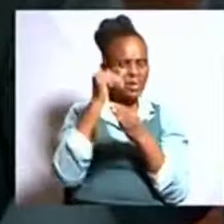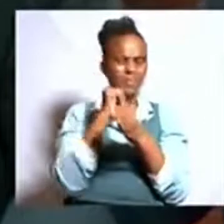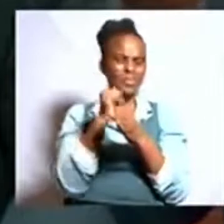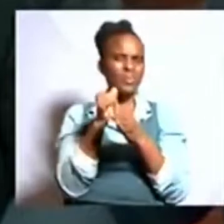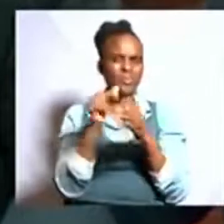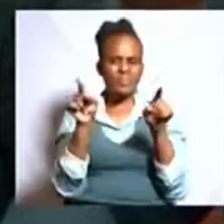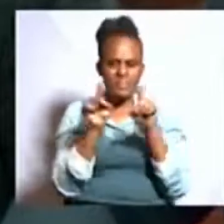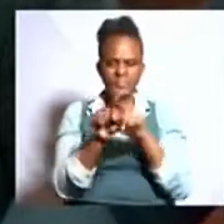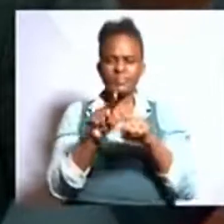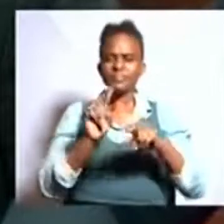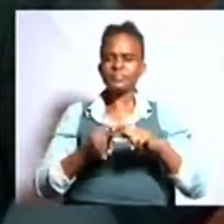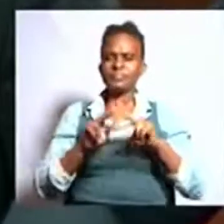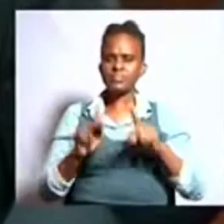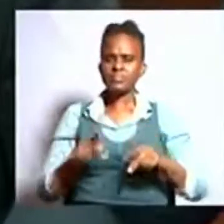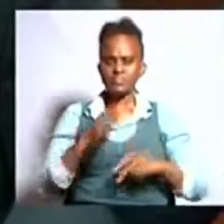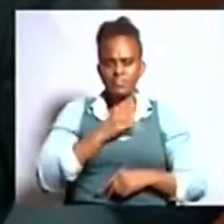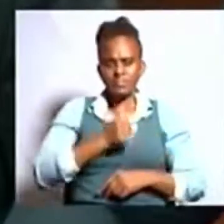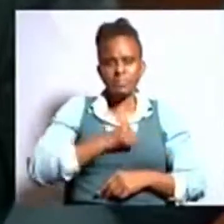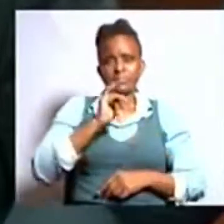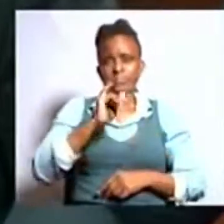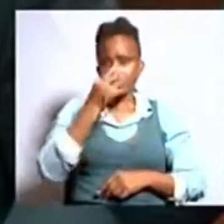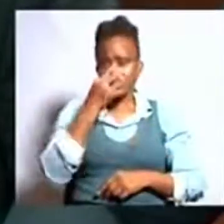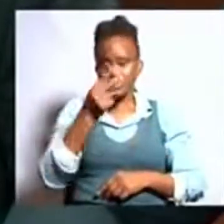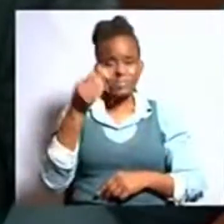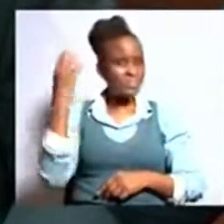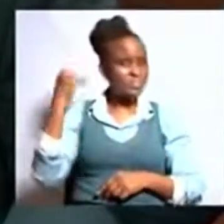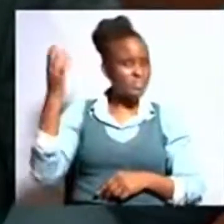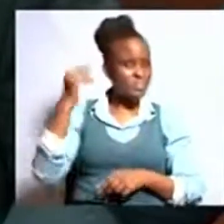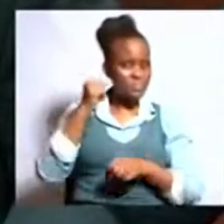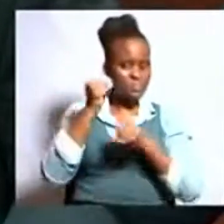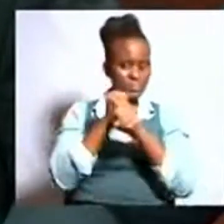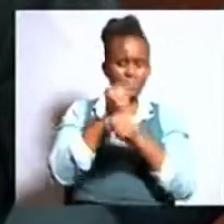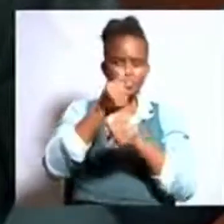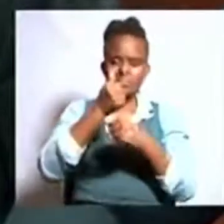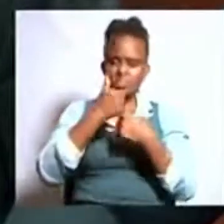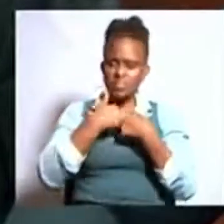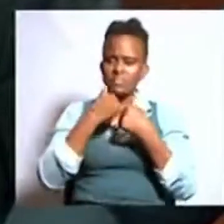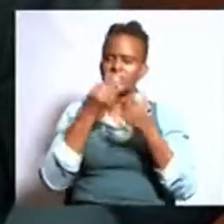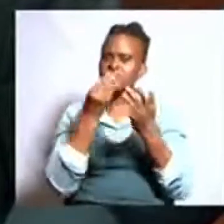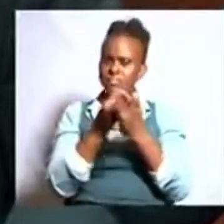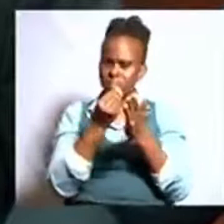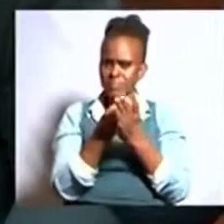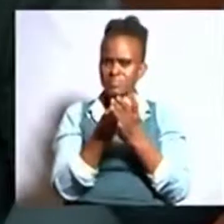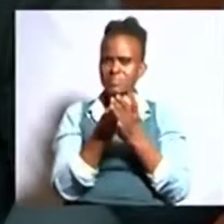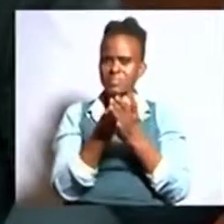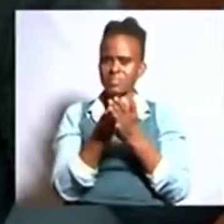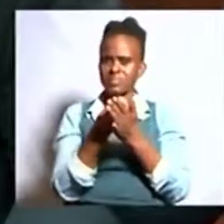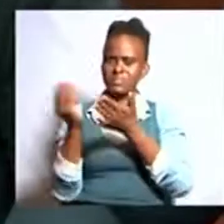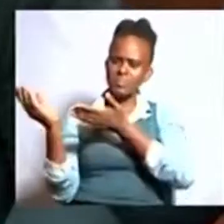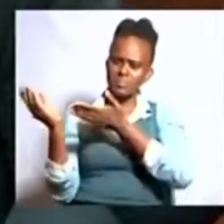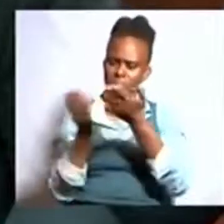even, Chair, I see that even in the previous year, you had money that balance brought forward of